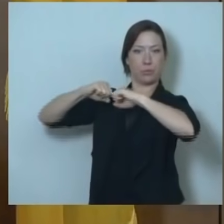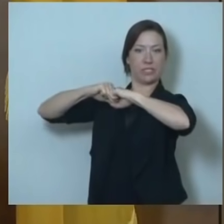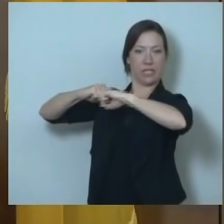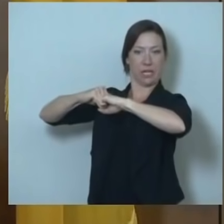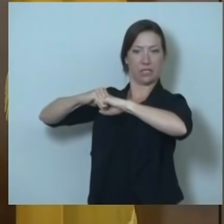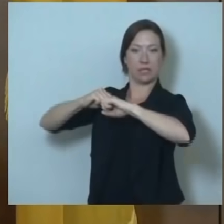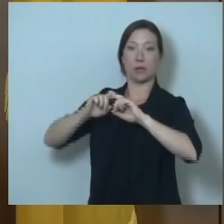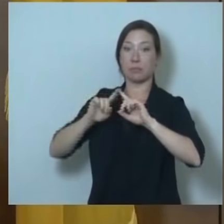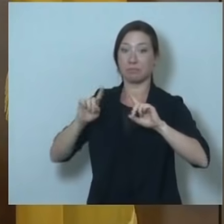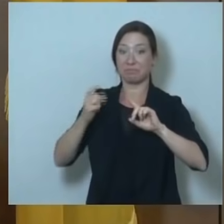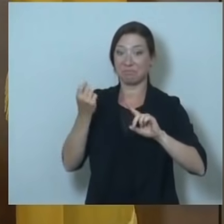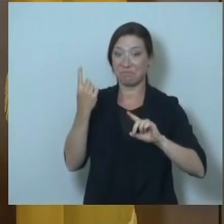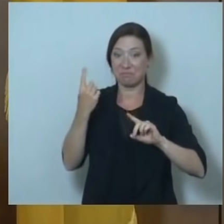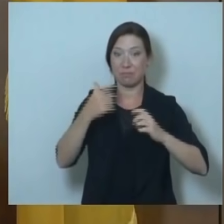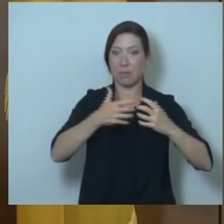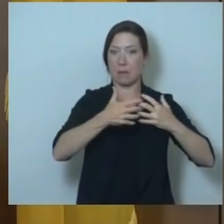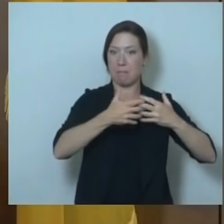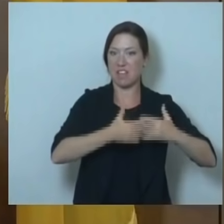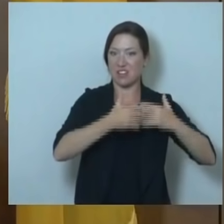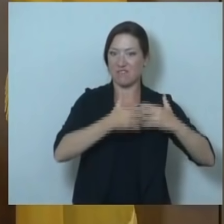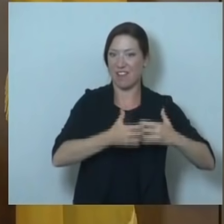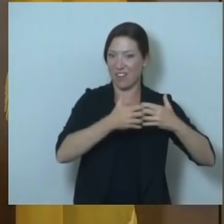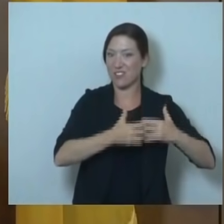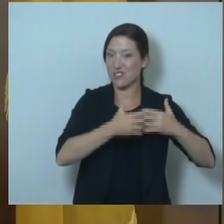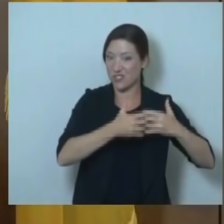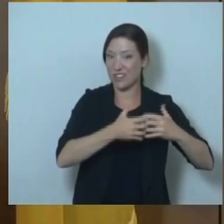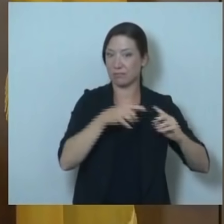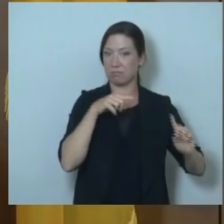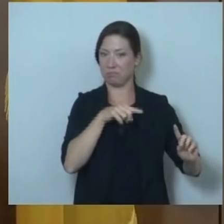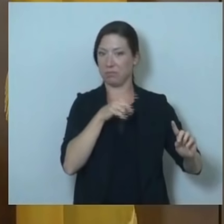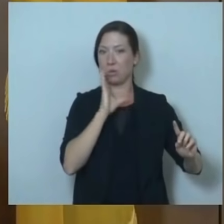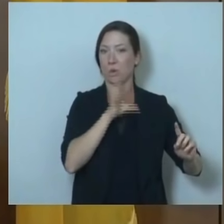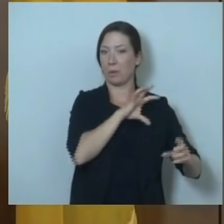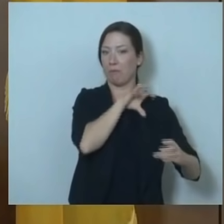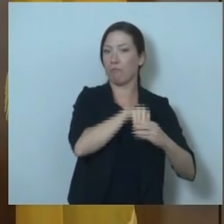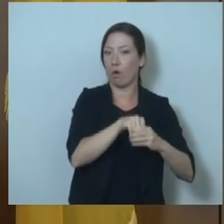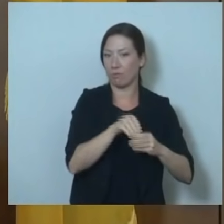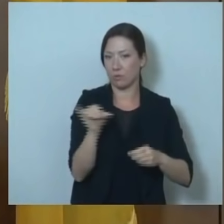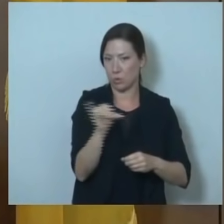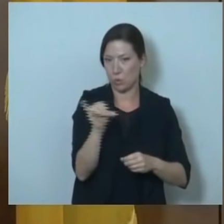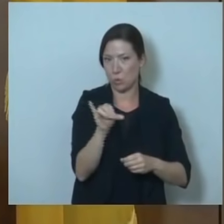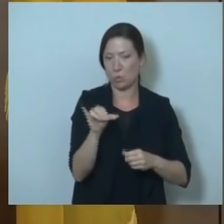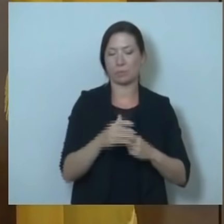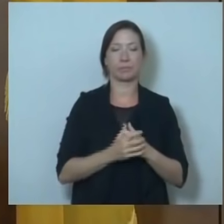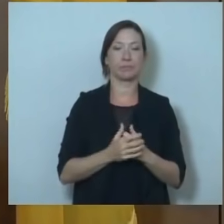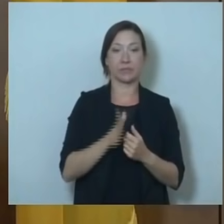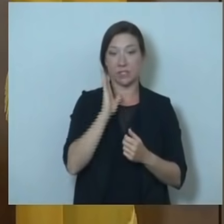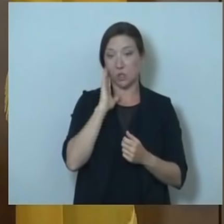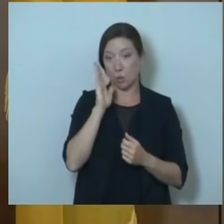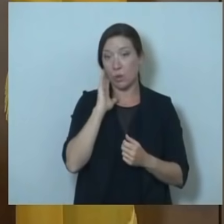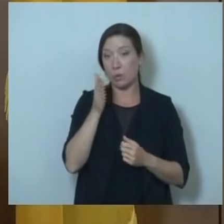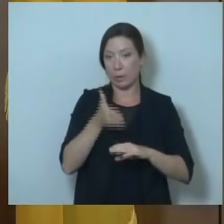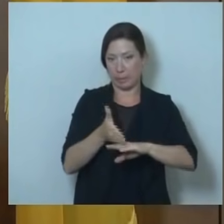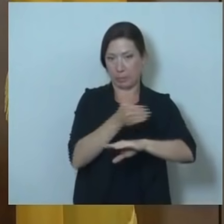be part of those recommendations. And again, we can do better, we will do better, but a lot of this data is